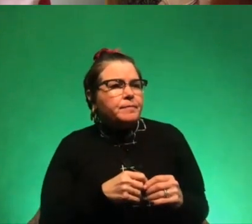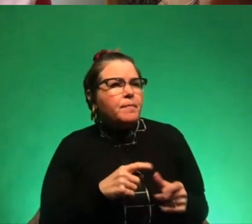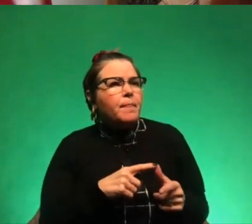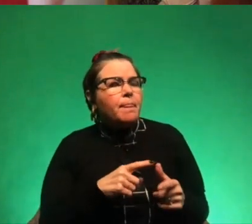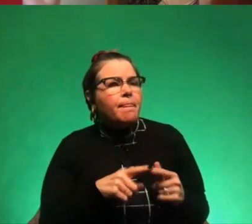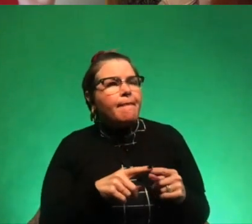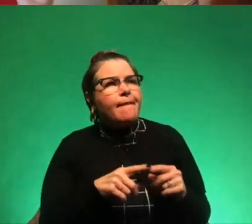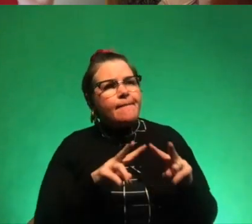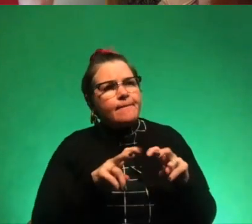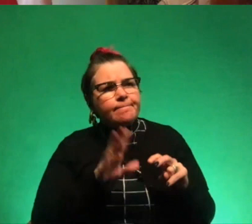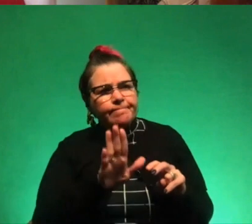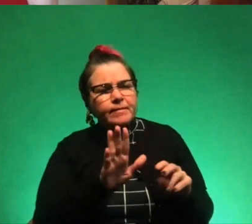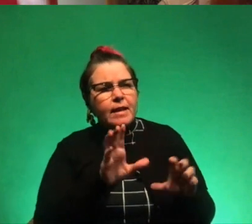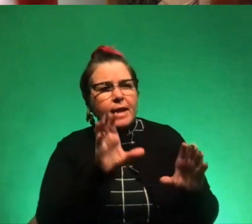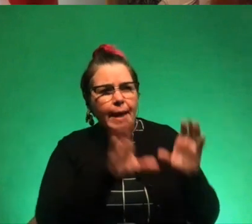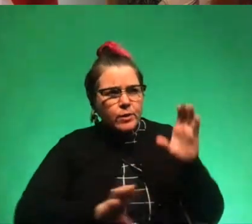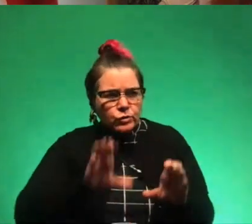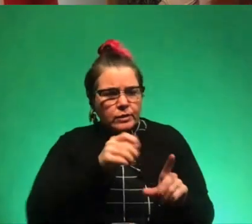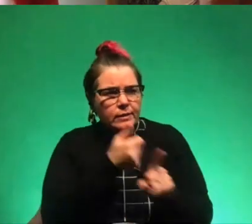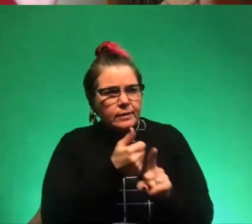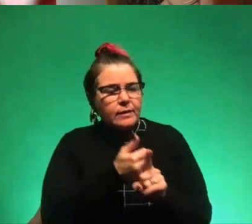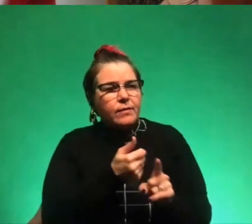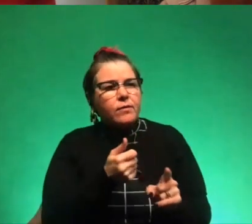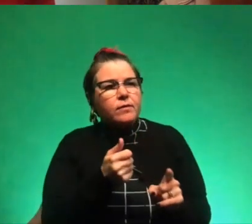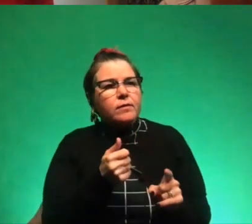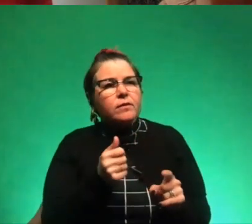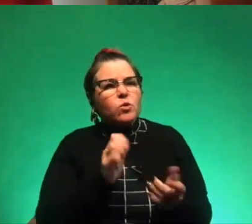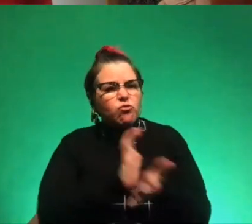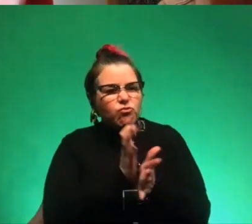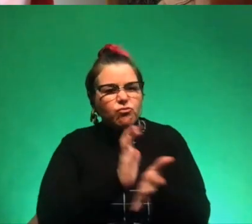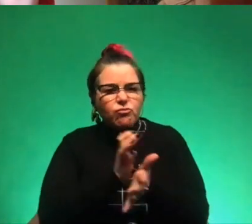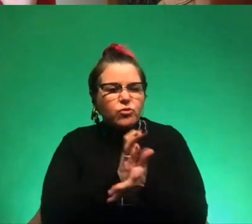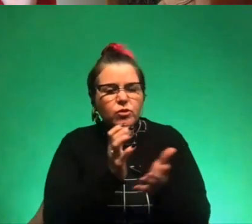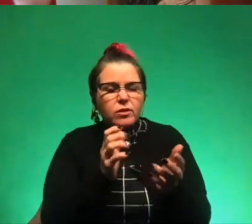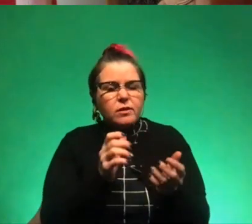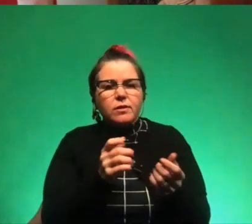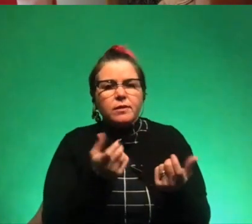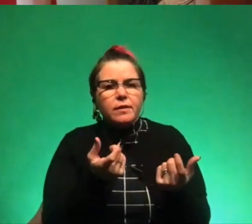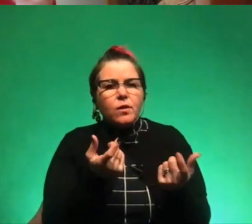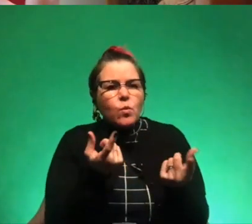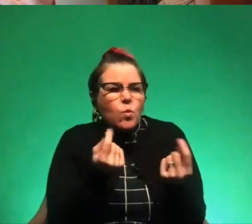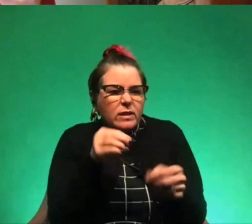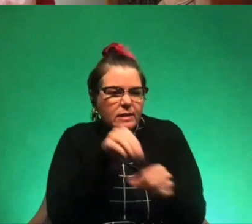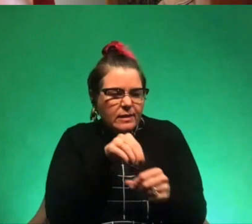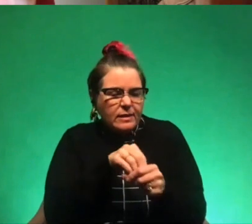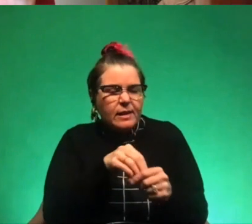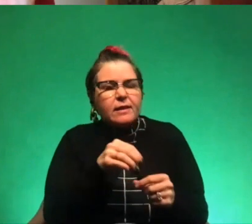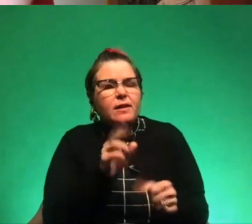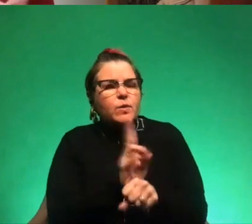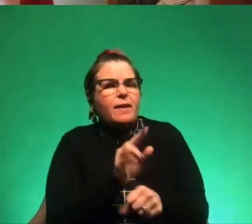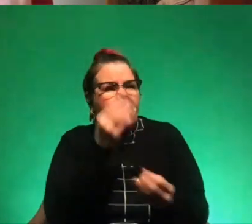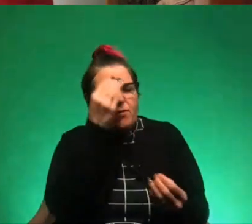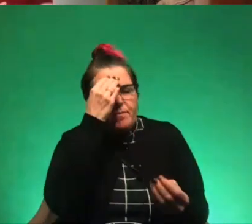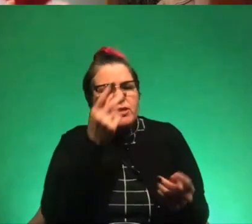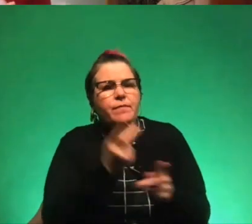its chemistry. So just like, you know, crush it all up, what is in there, and we can use that to figure out